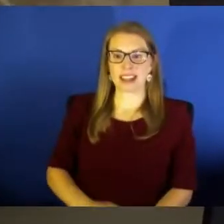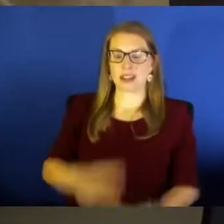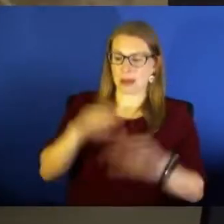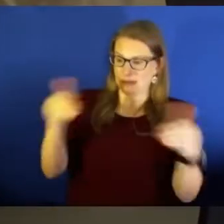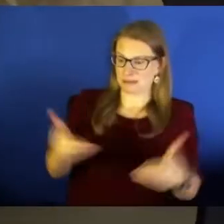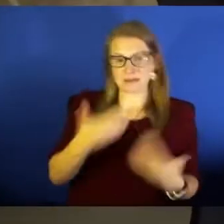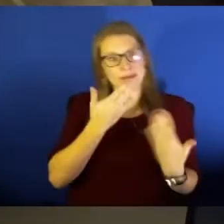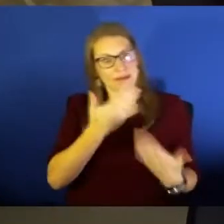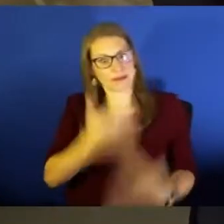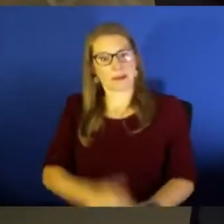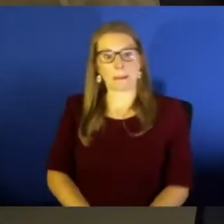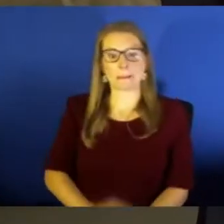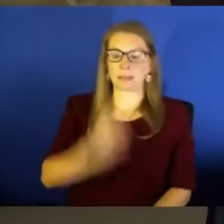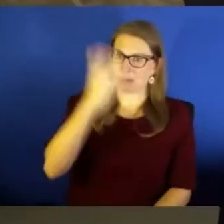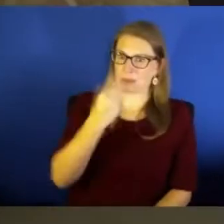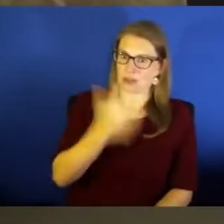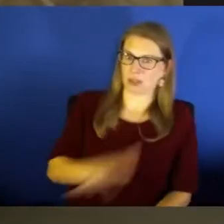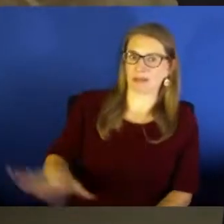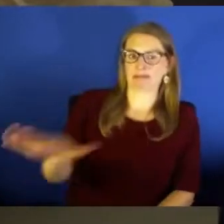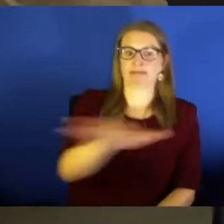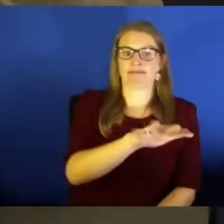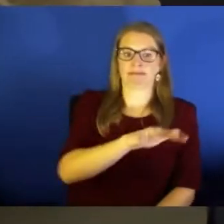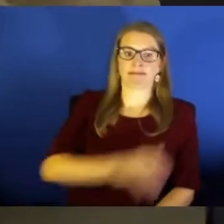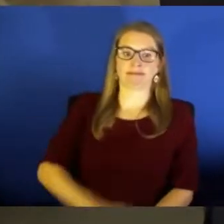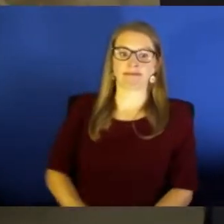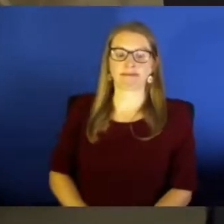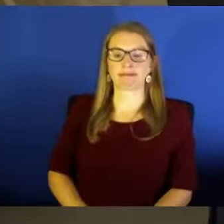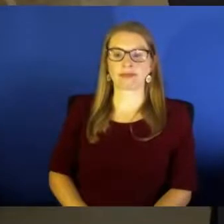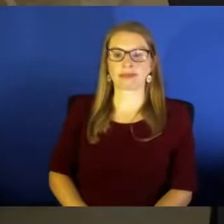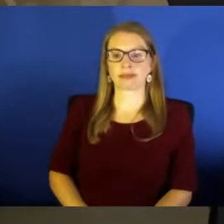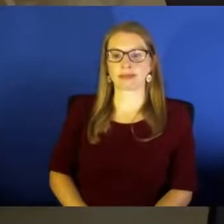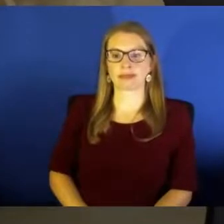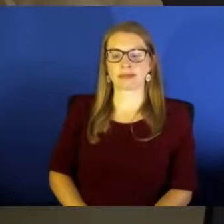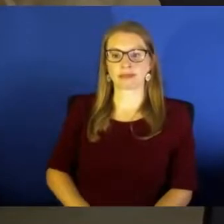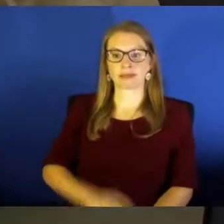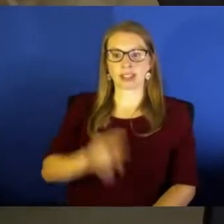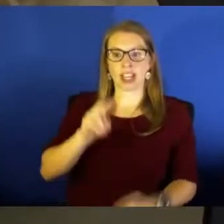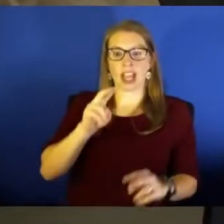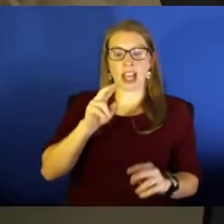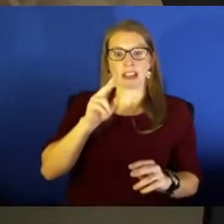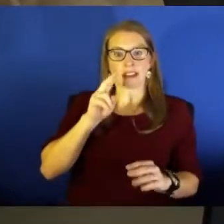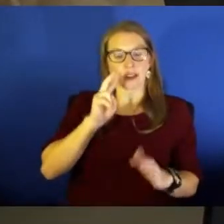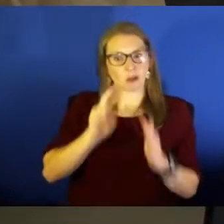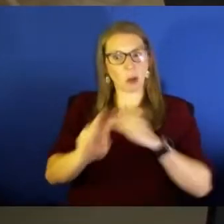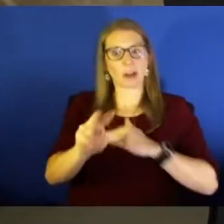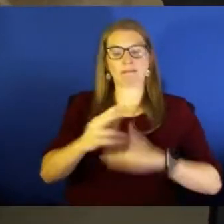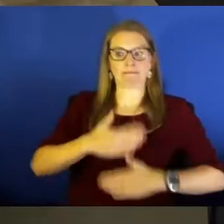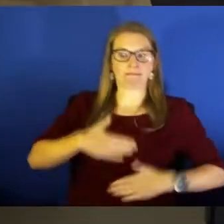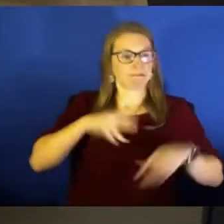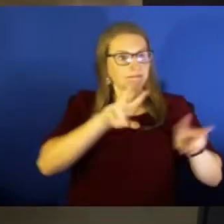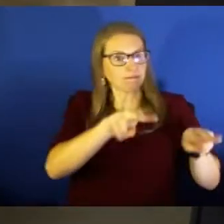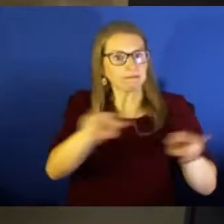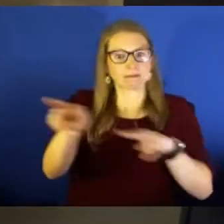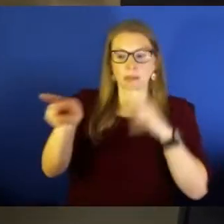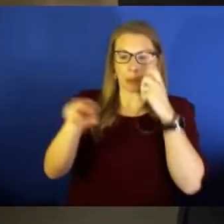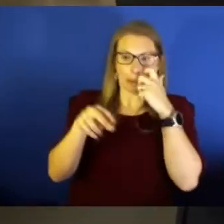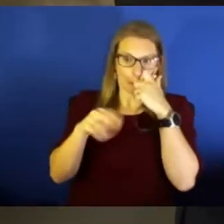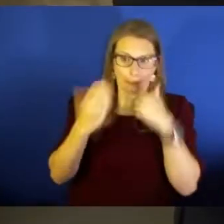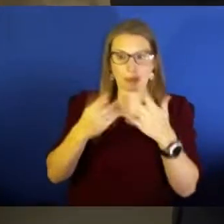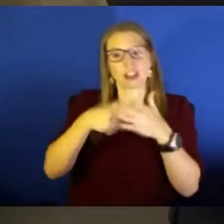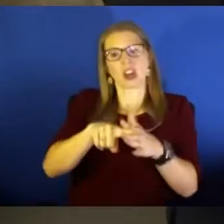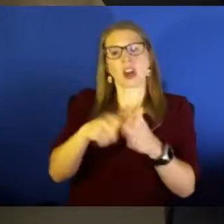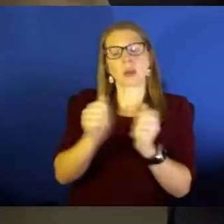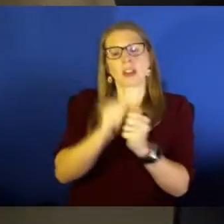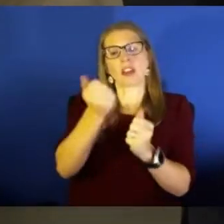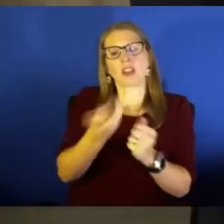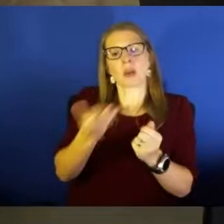a beautiful, beautiful place, and I'm looking forward to you walking us through a little bit. So maybe just kind of start with a few things, and I have a few